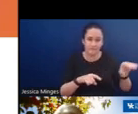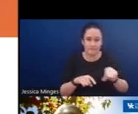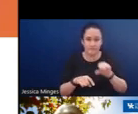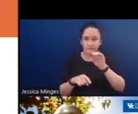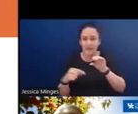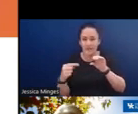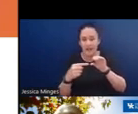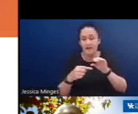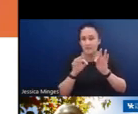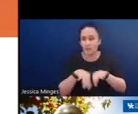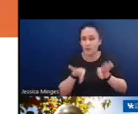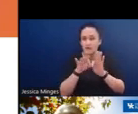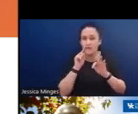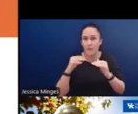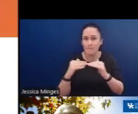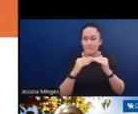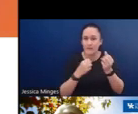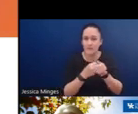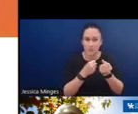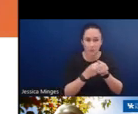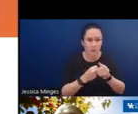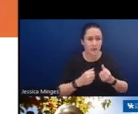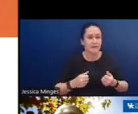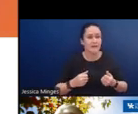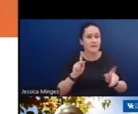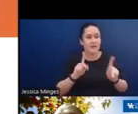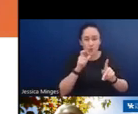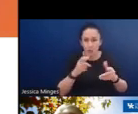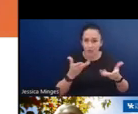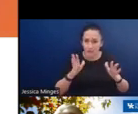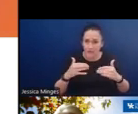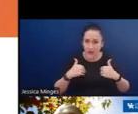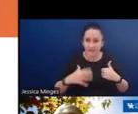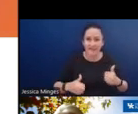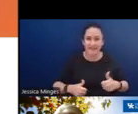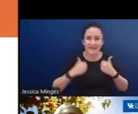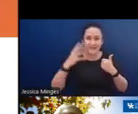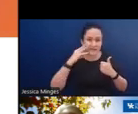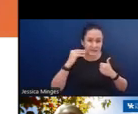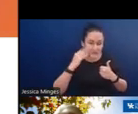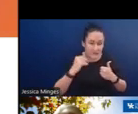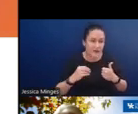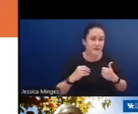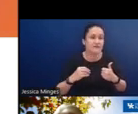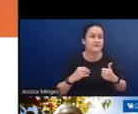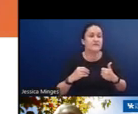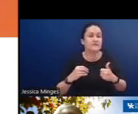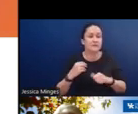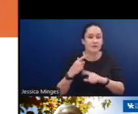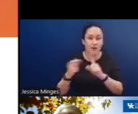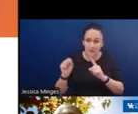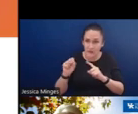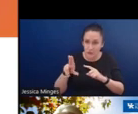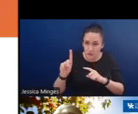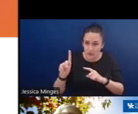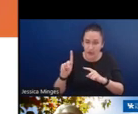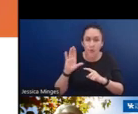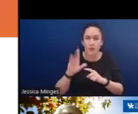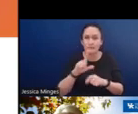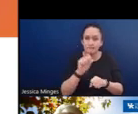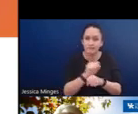support. And so people with lived experience in recovery from substance use disorder would be the people who would be like really